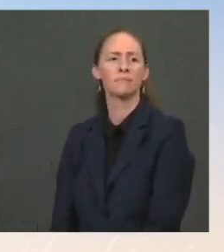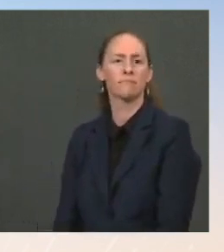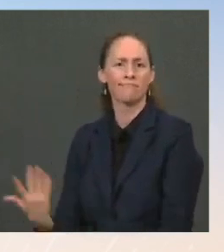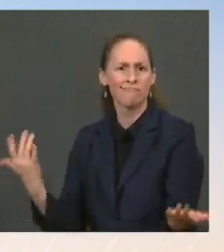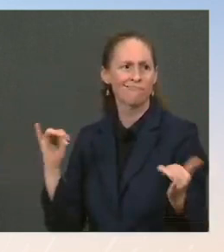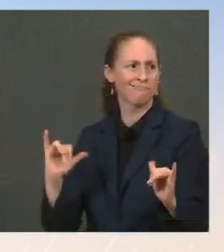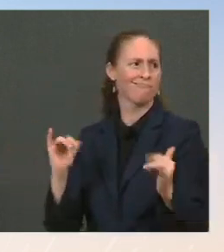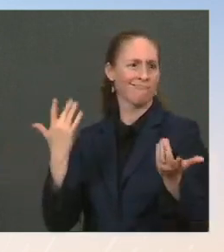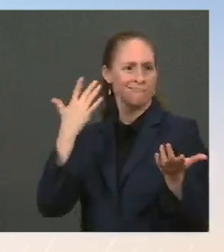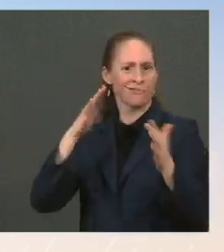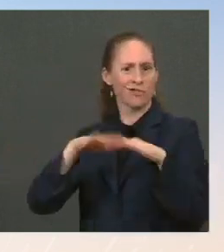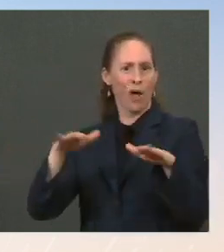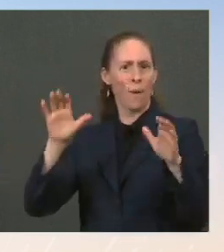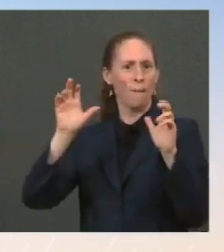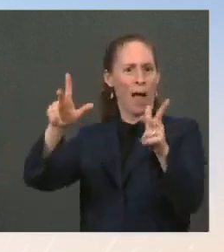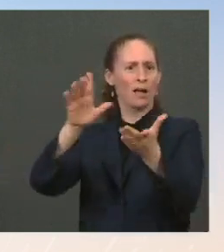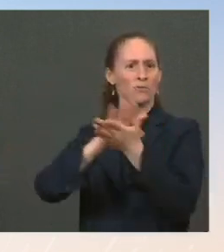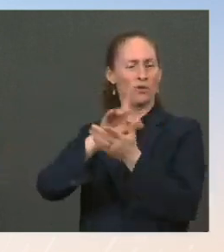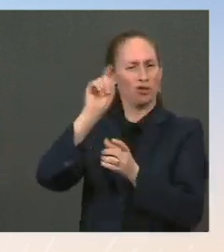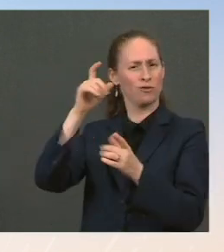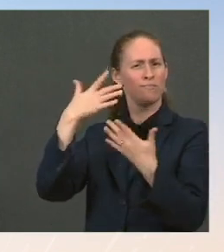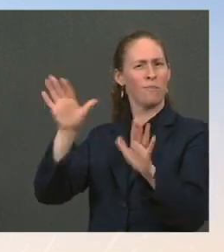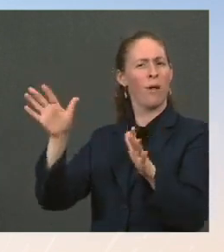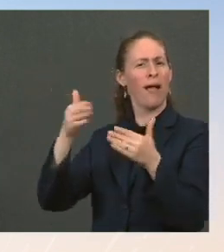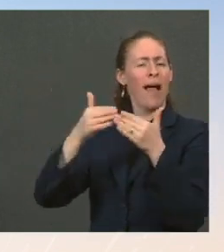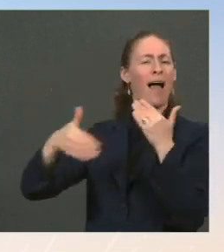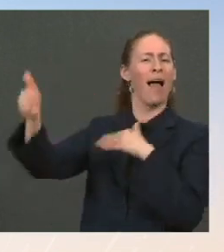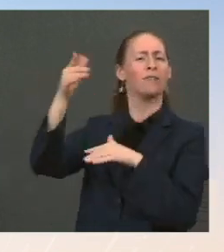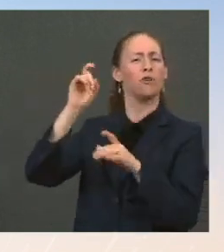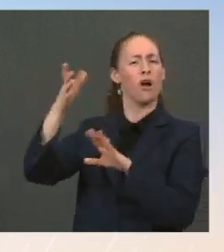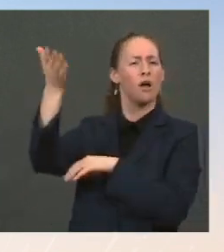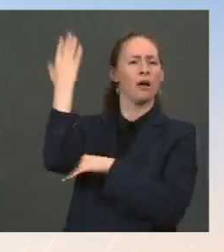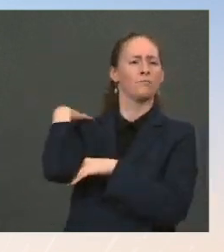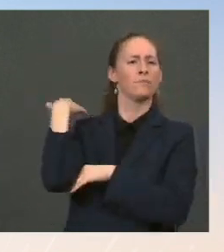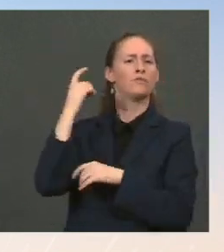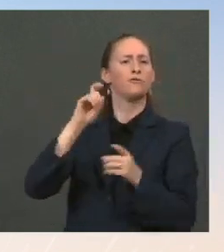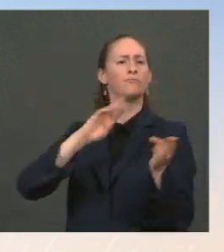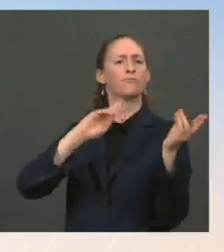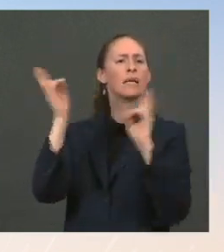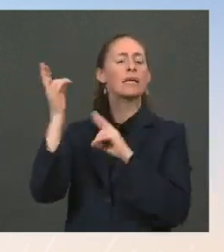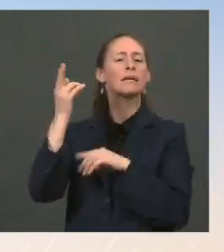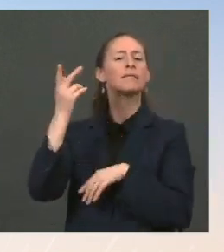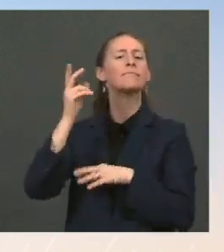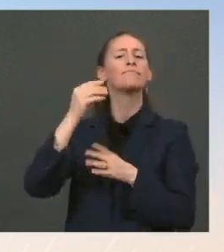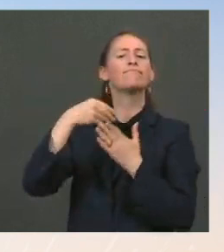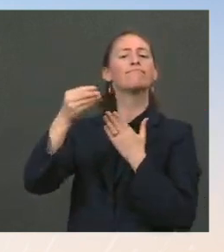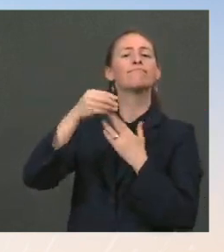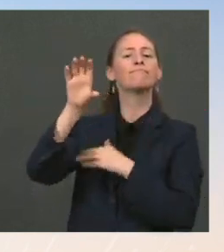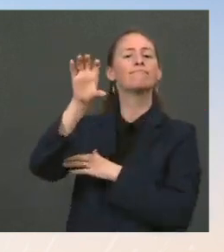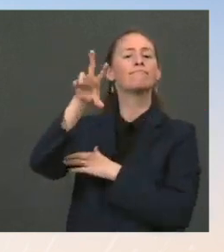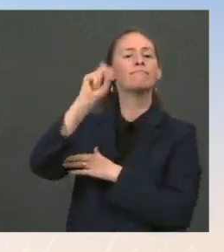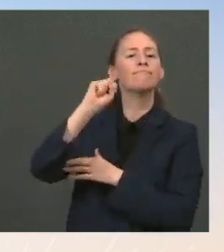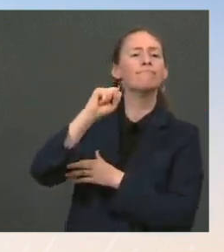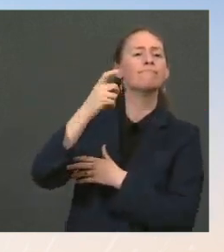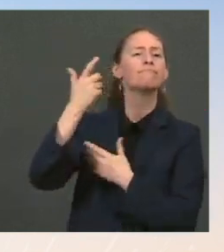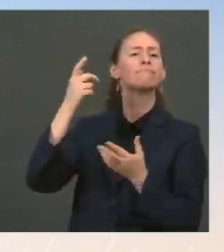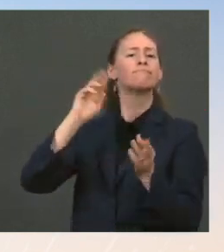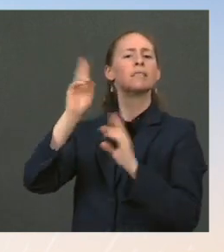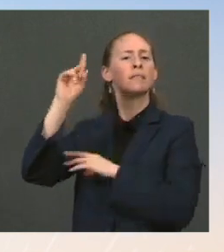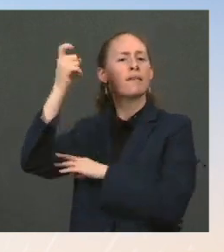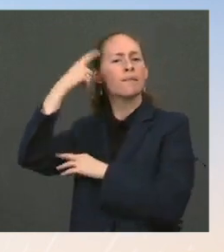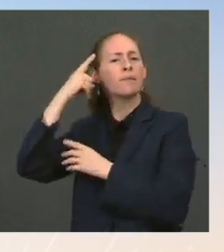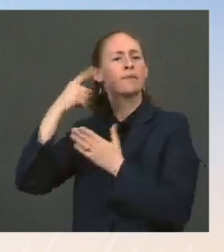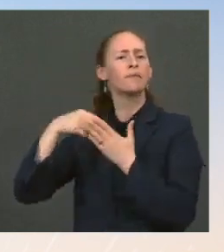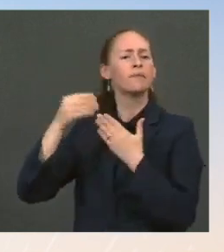this have been ready for back to school so that you could go to a CVS or any of the pharmacies or government sites and get these tests? I mean, again, we just